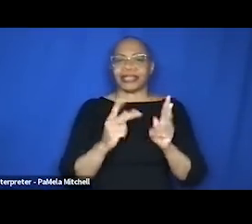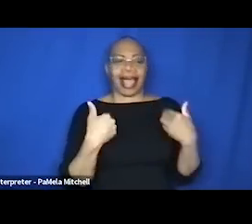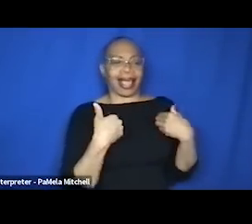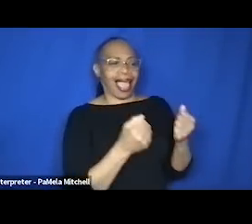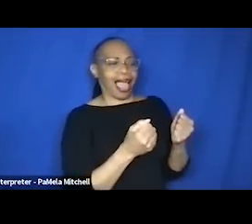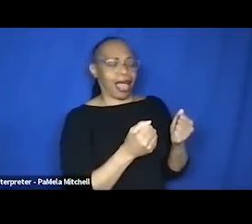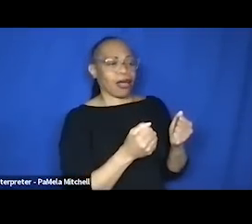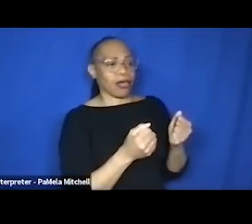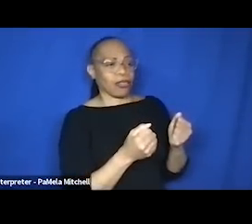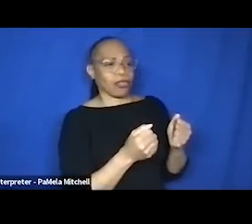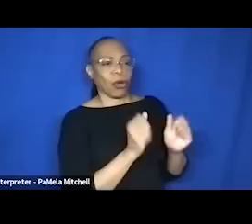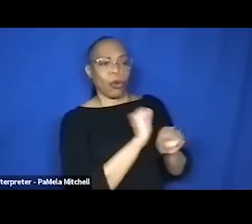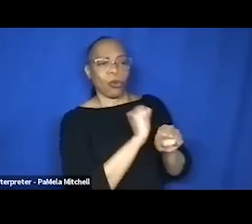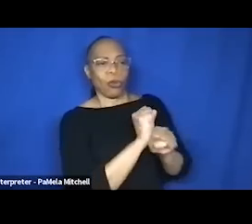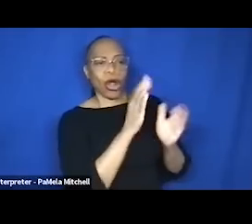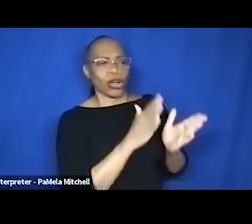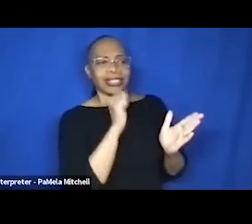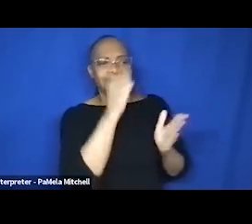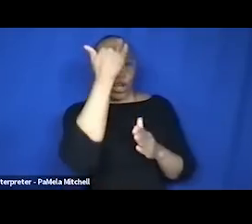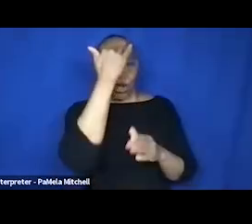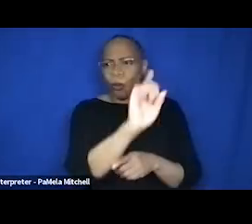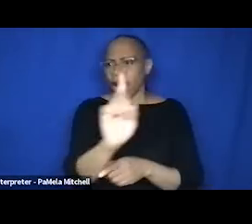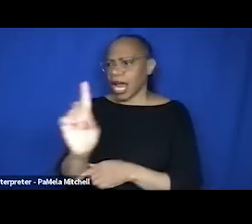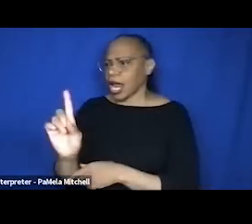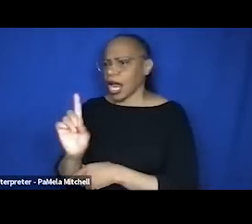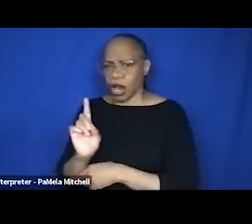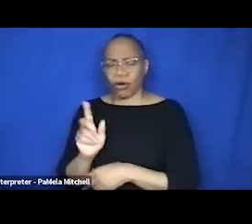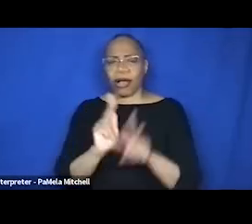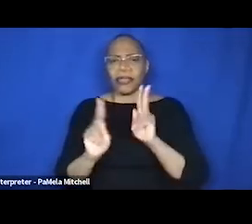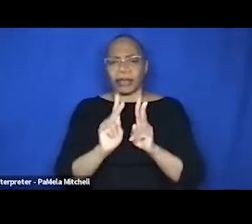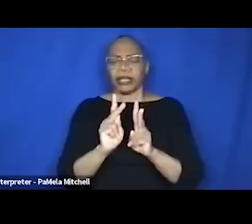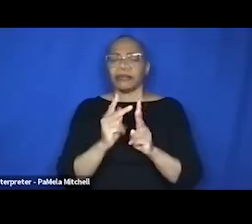know where they went to. And so it's really difficult to have continuity of care.